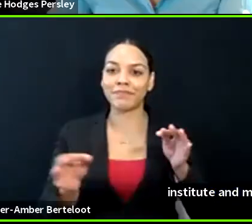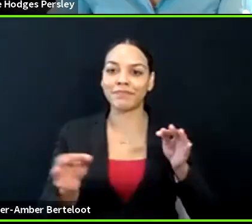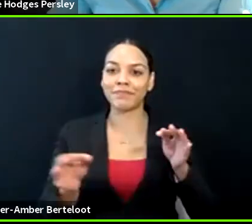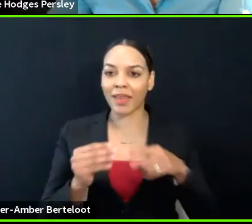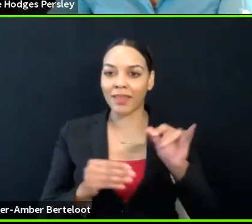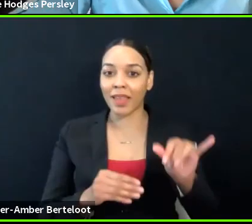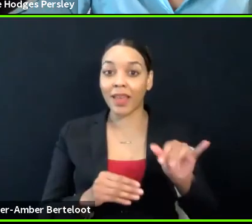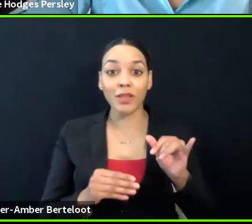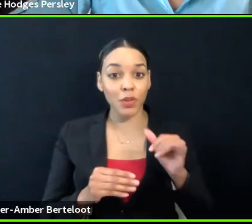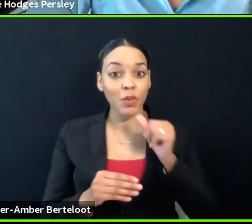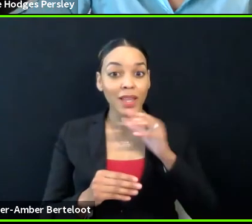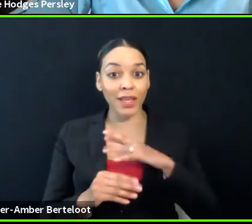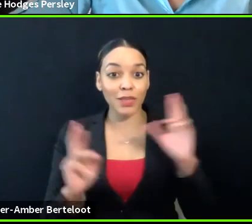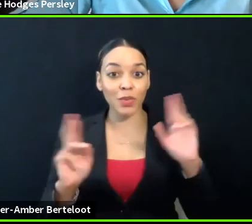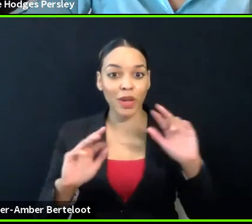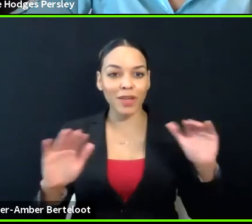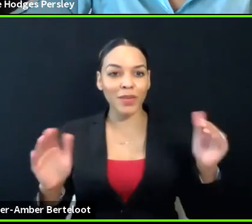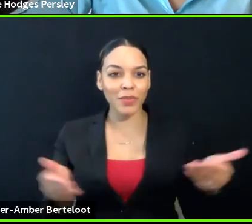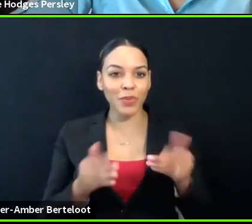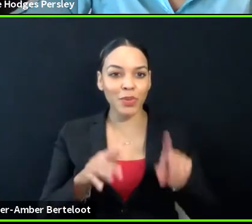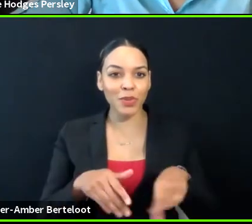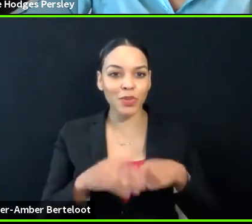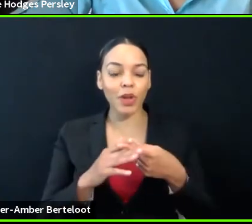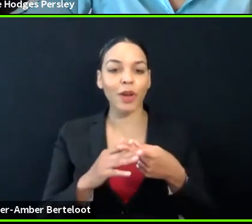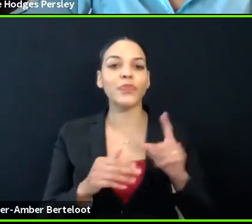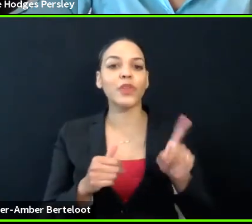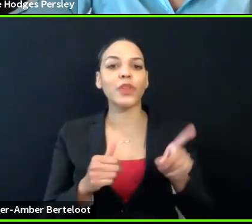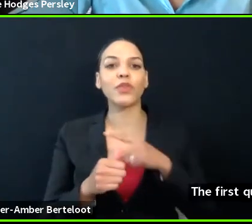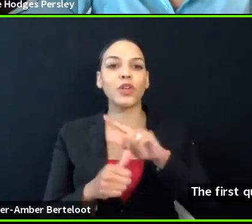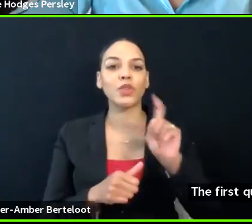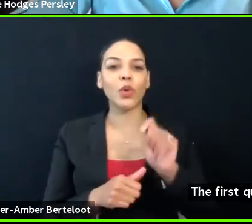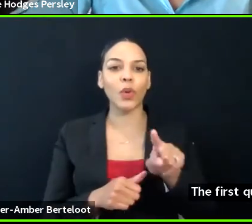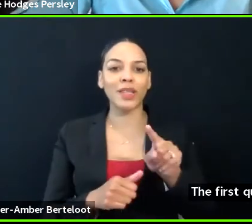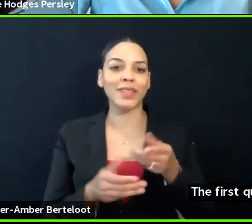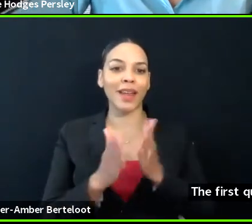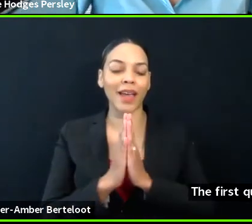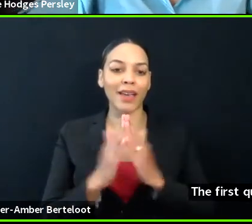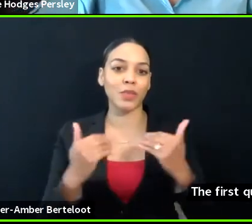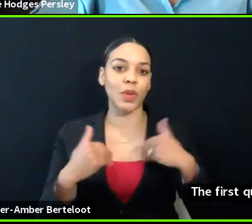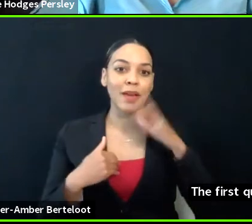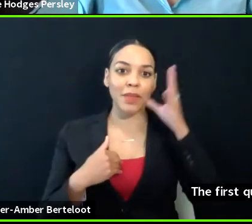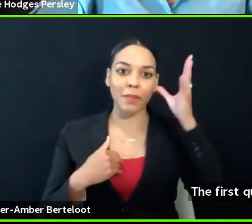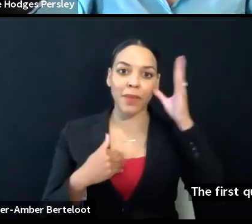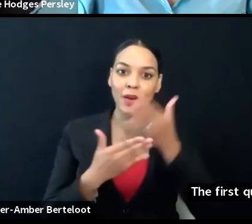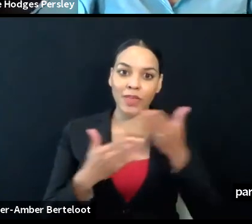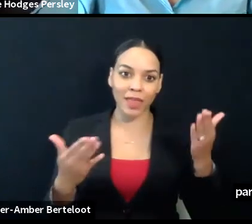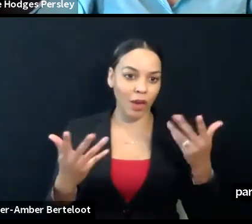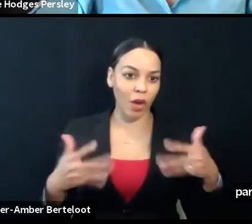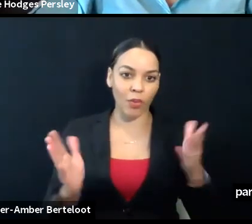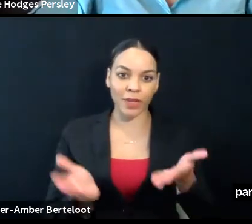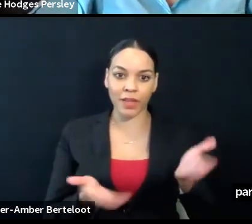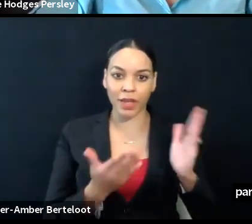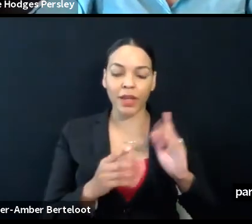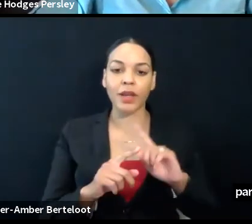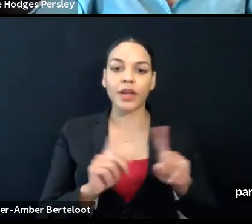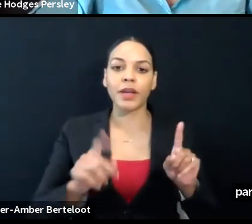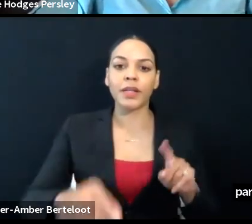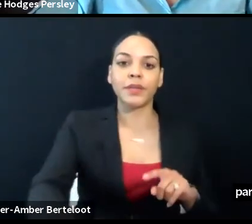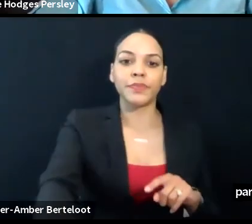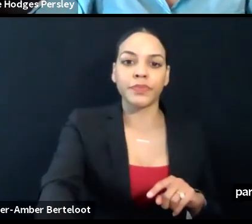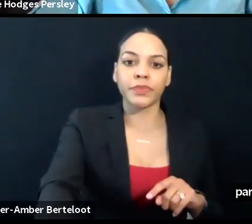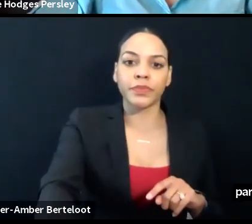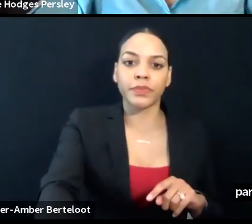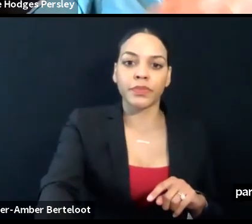started. The first question I'm gonna ask, because we got the parenting thing going right up front. What has been the